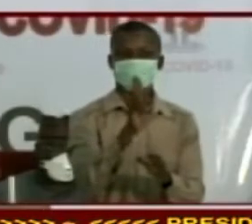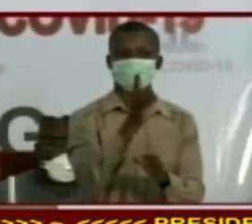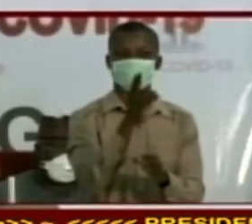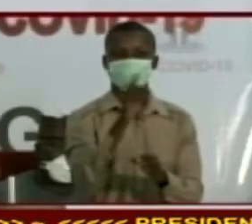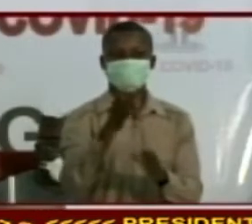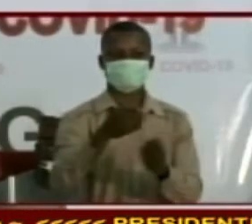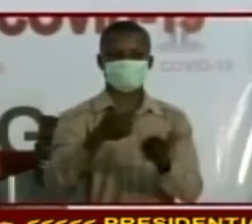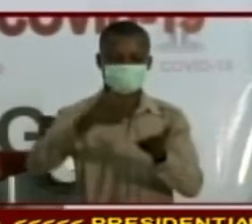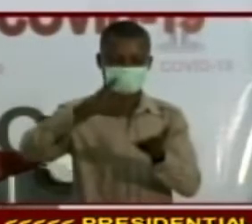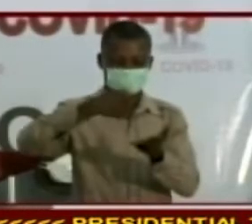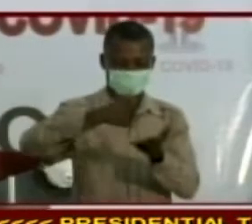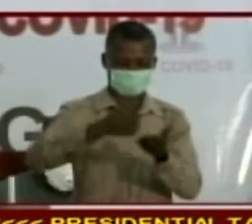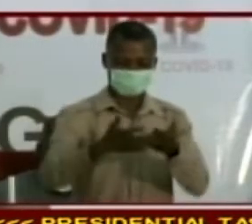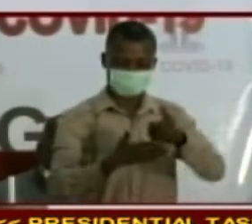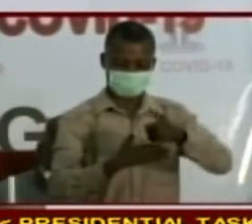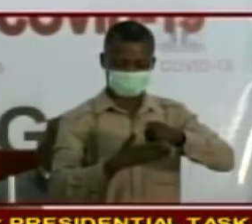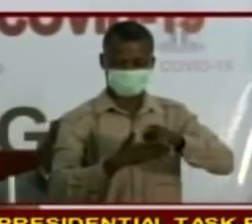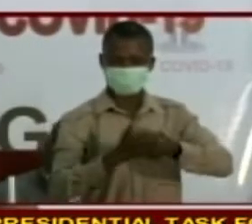sanitizer,